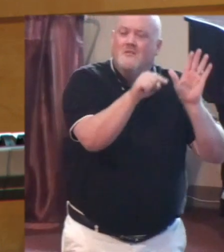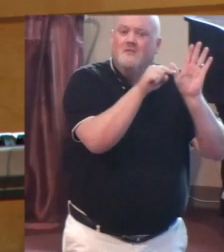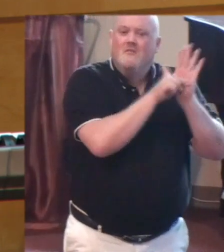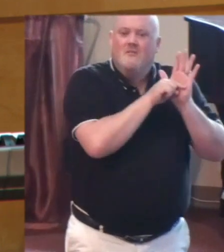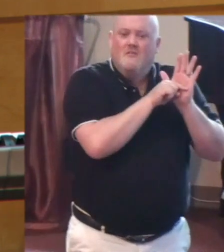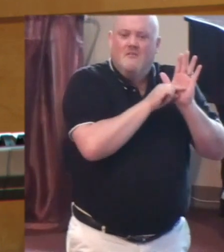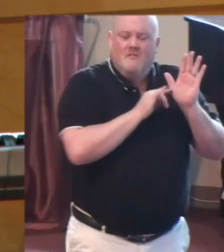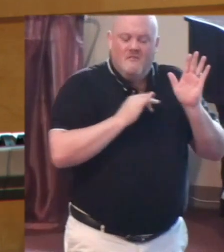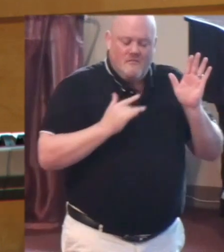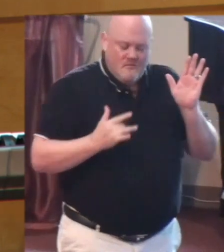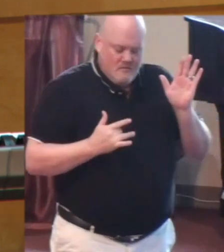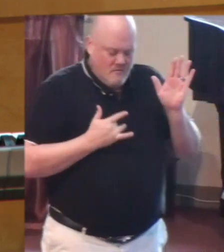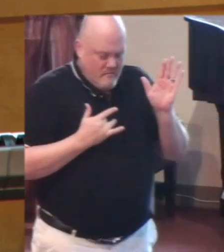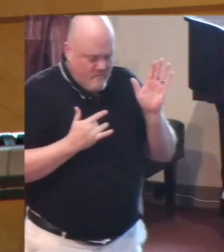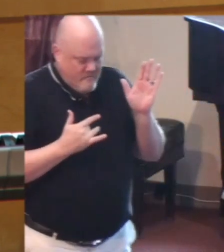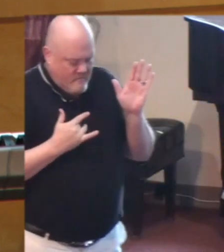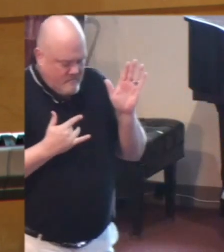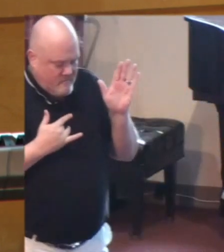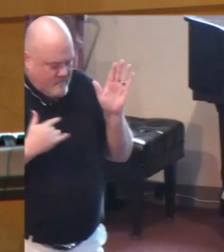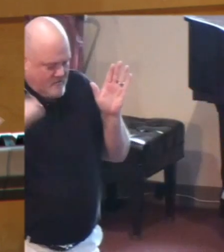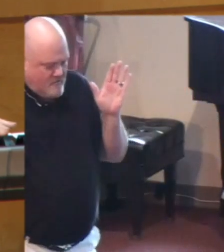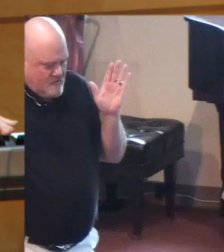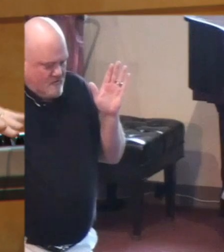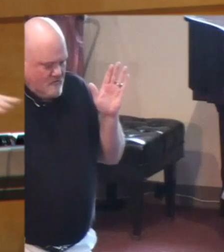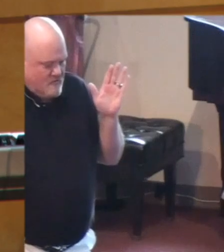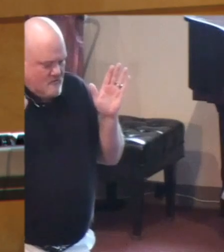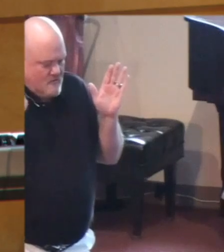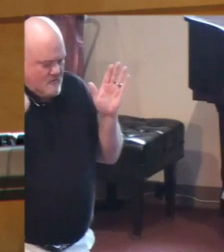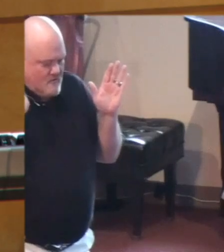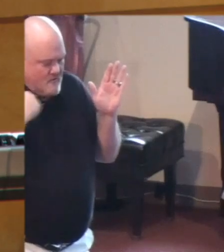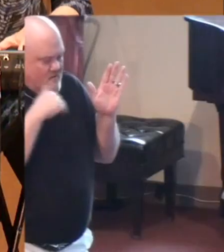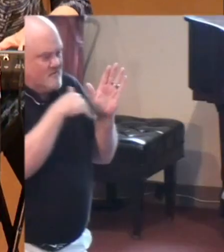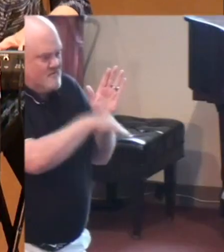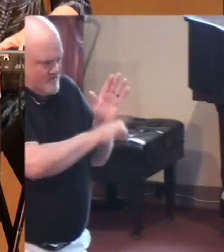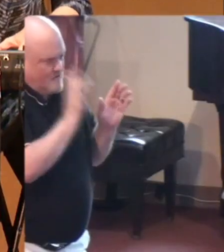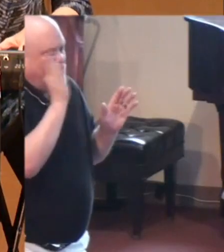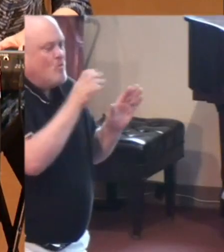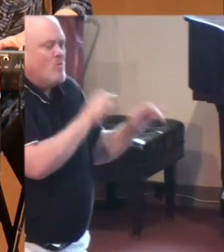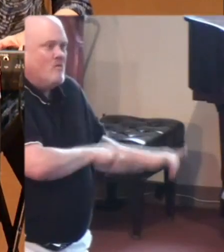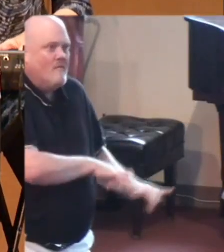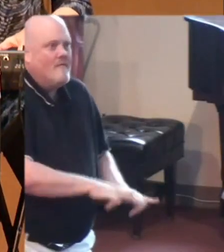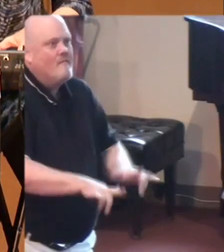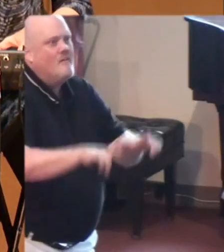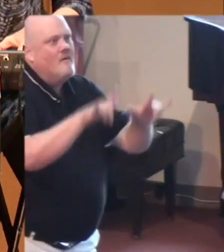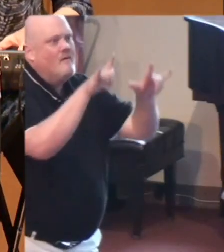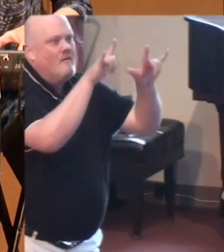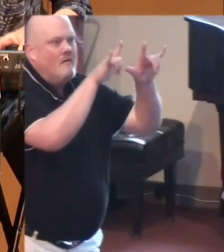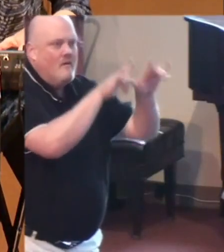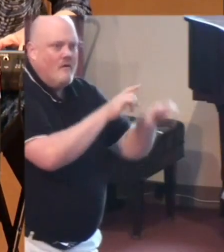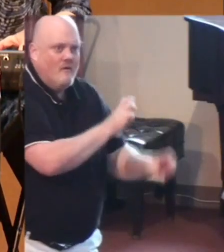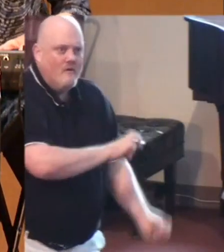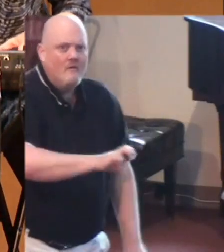hear someone say, she's gonna fly